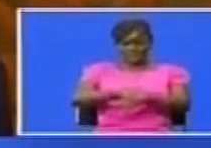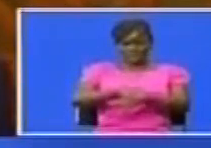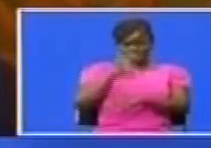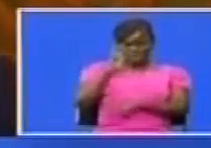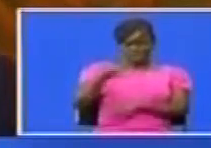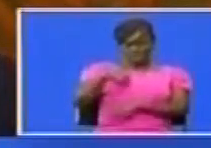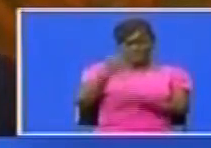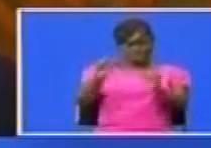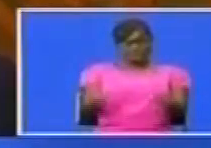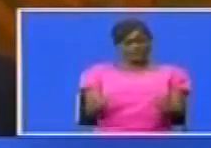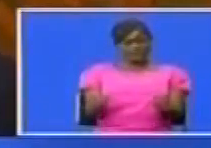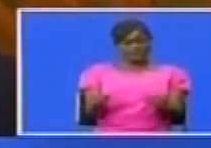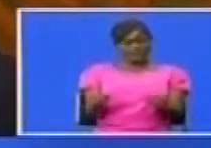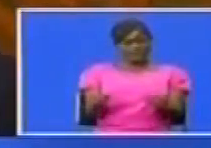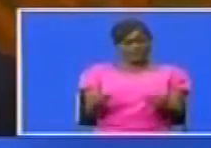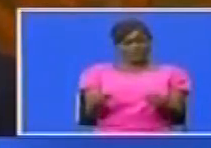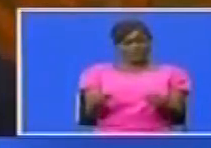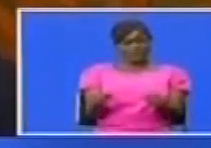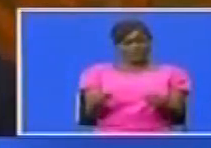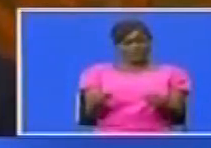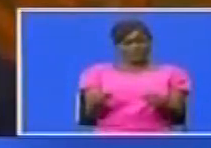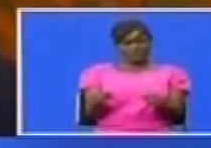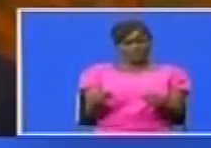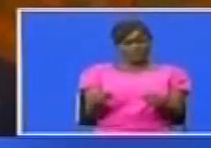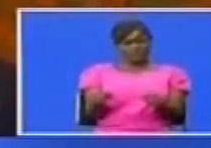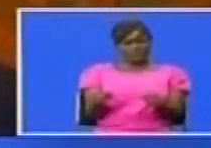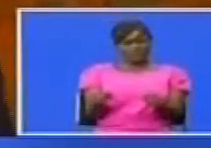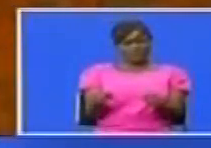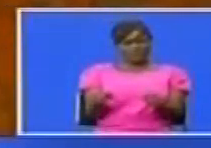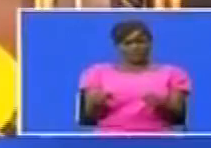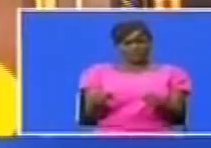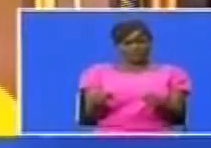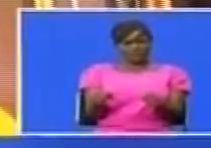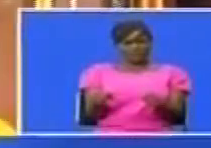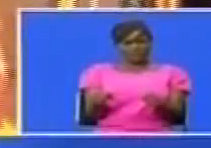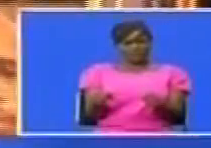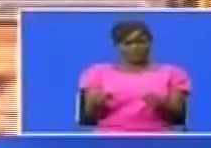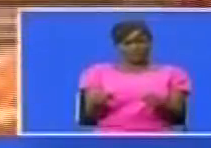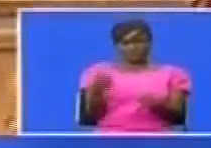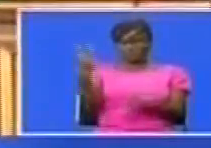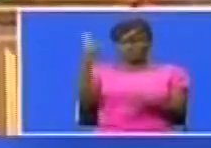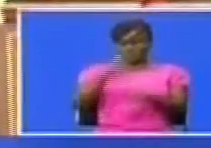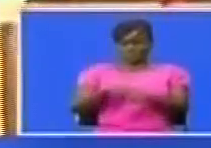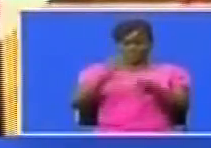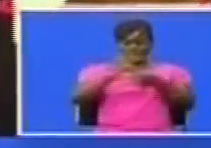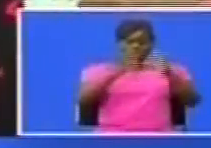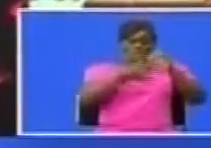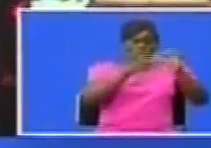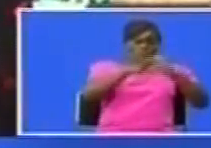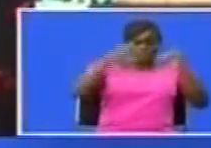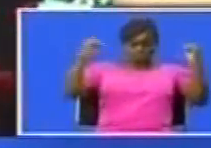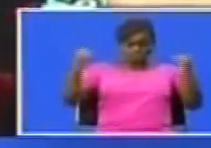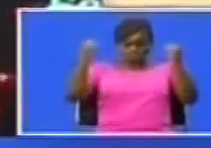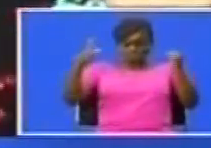better and can maybe better of what I did this year. Two-time Olympic steeplechase champion